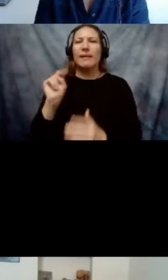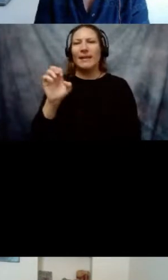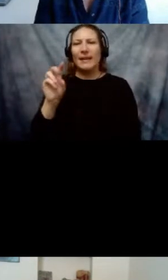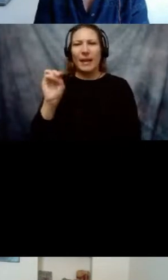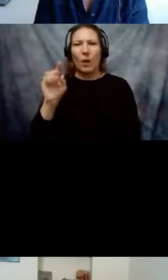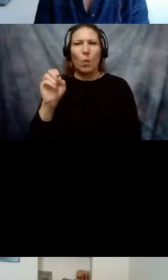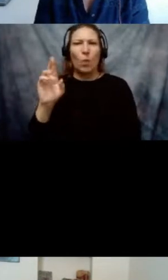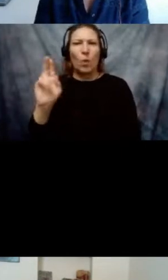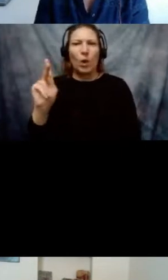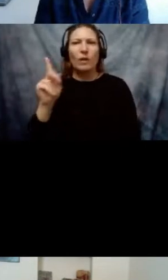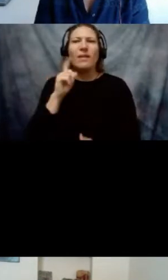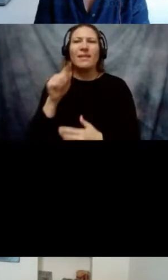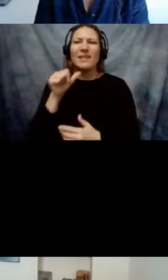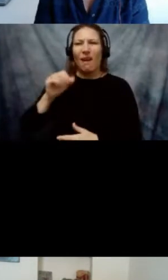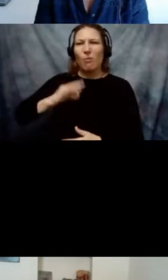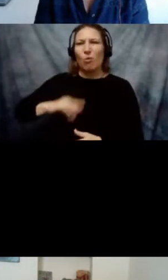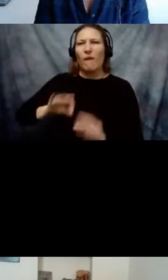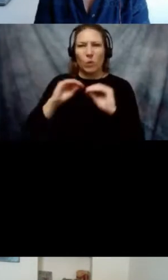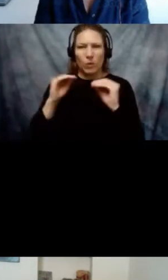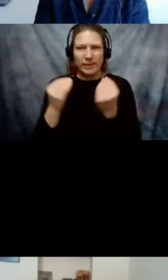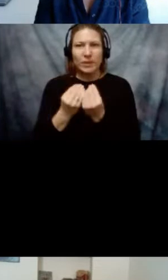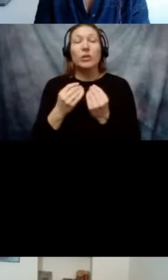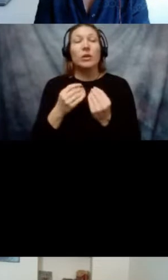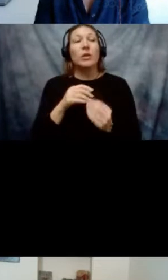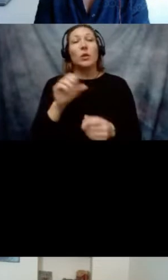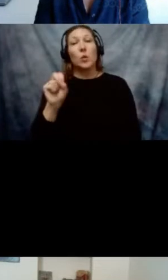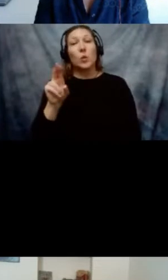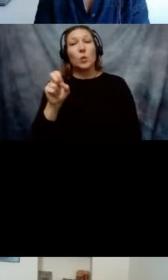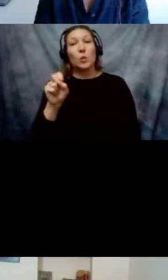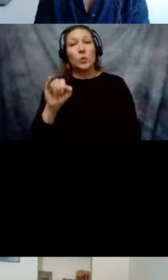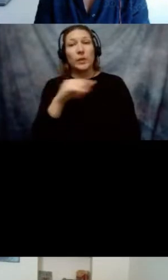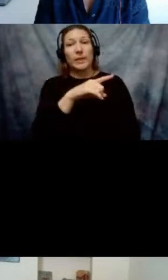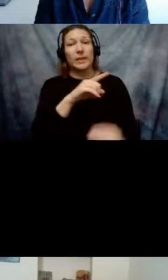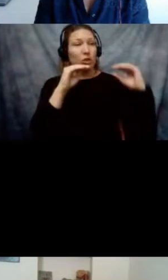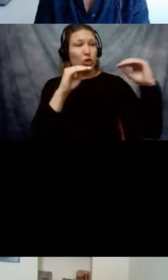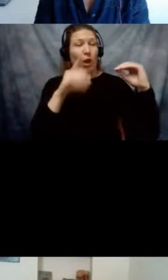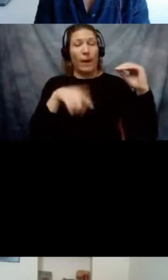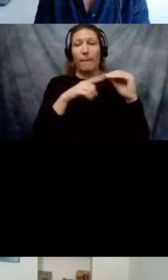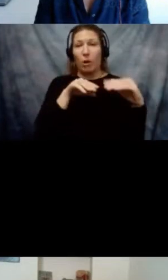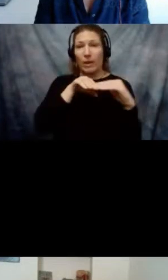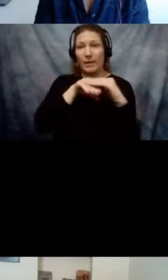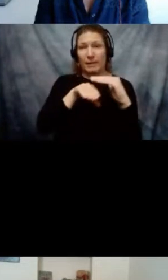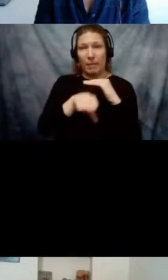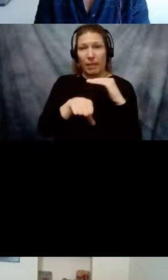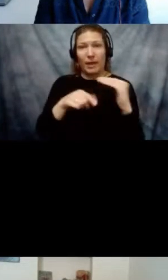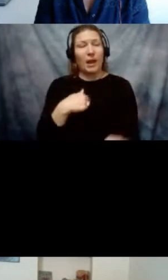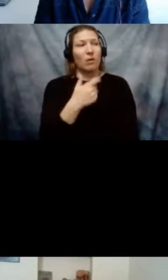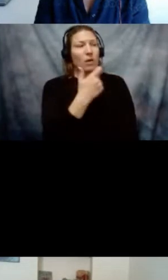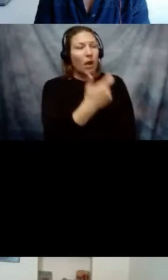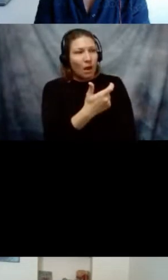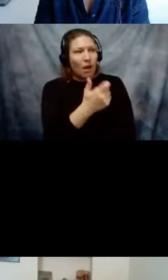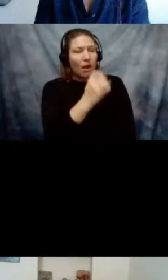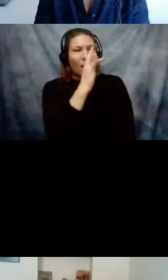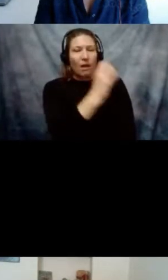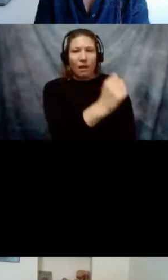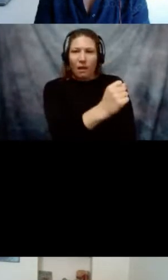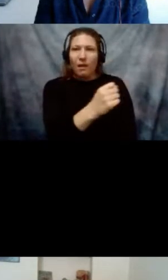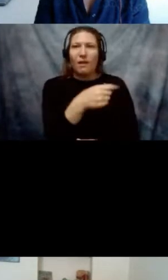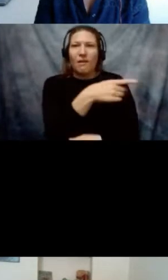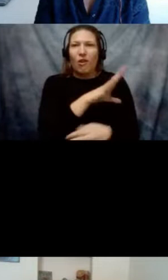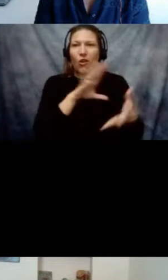organisation. And Susi was doing a webinar on accessibility, and I was just hooked. I was mesmerised by what she